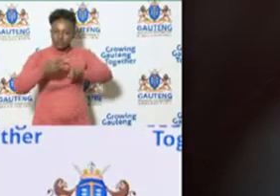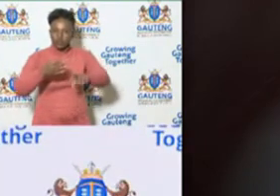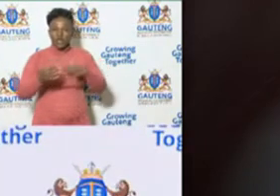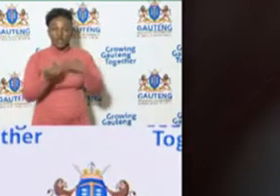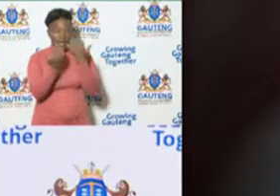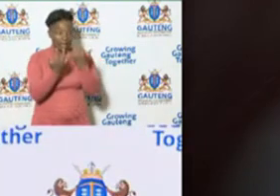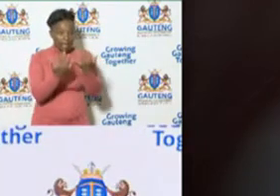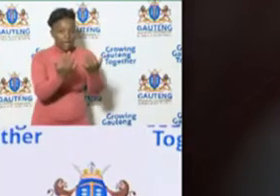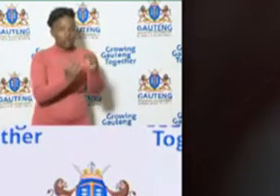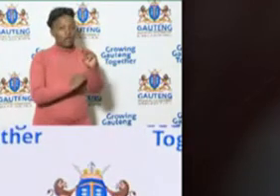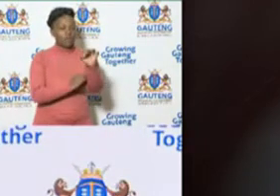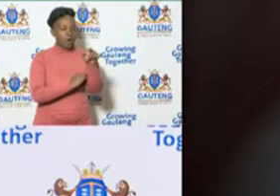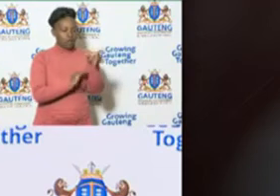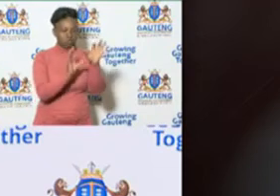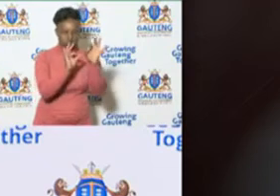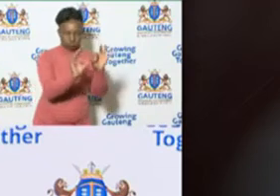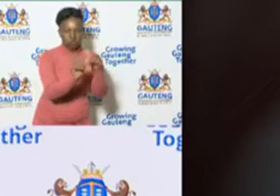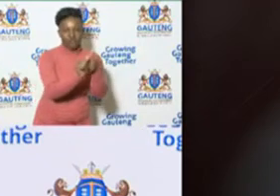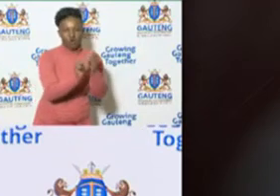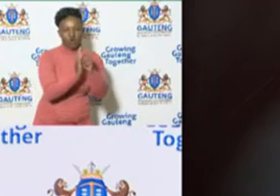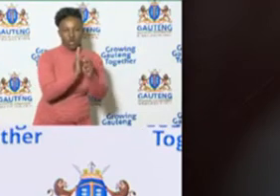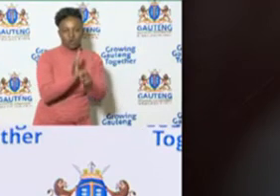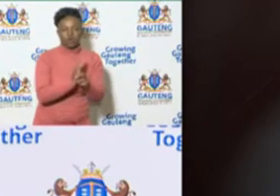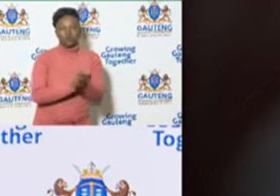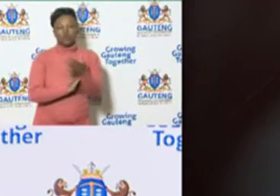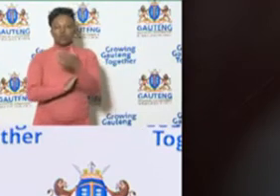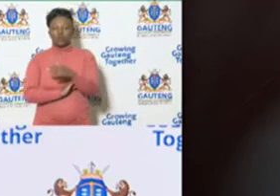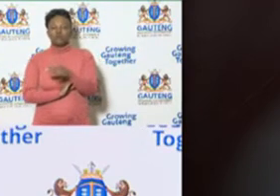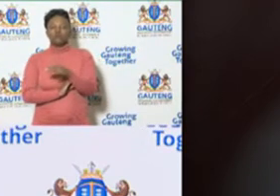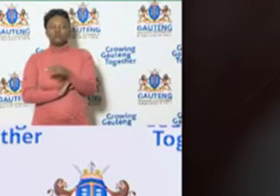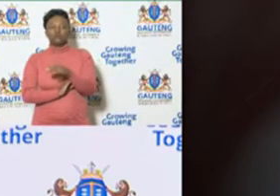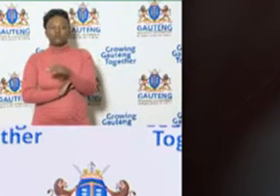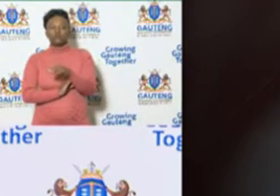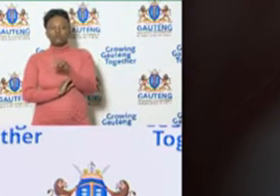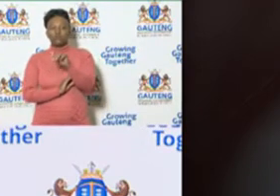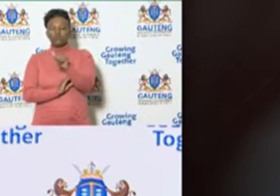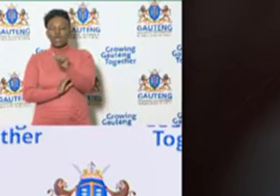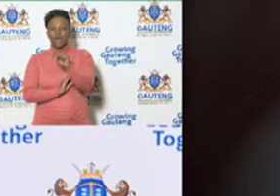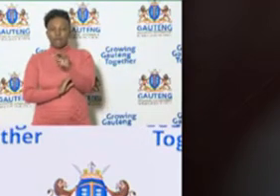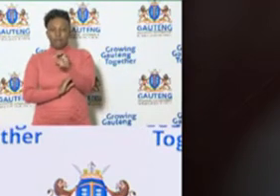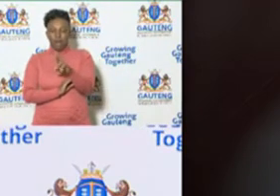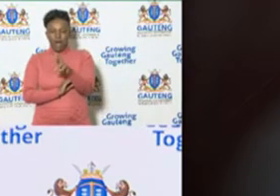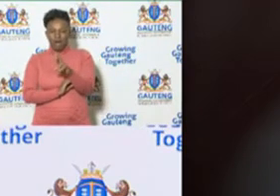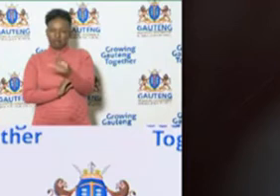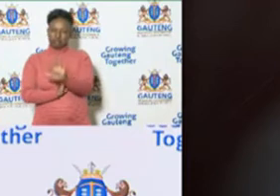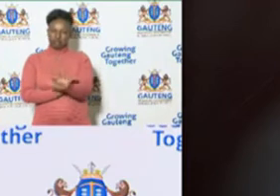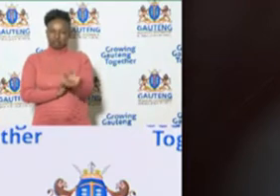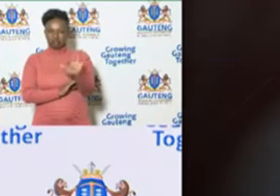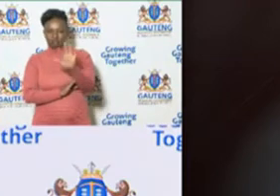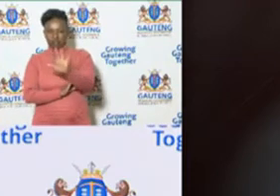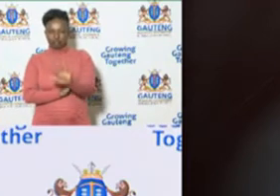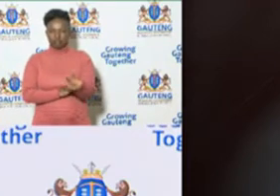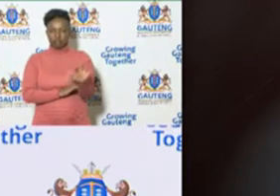full compliance. Amber is the one, a shopping mall that has got some